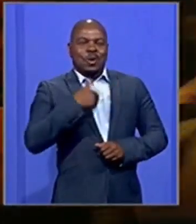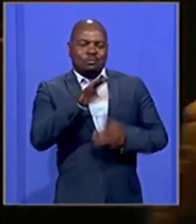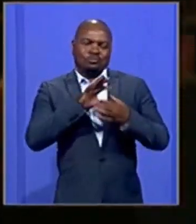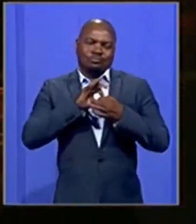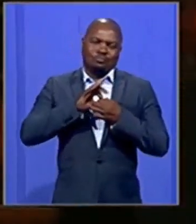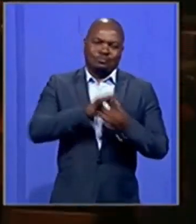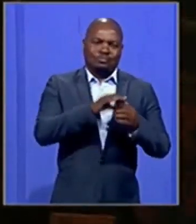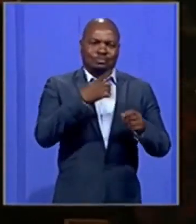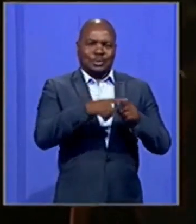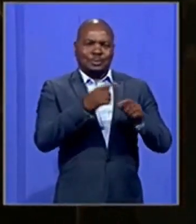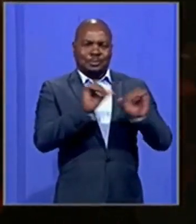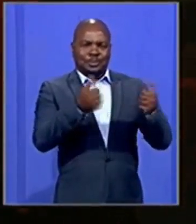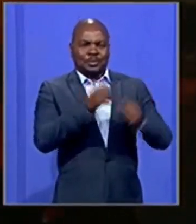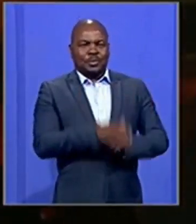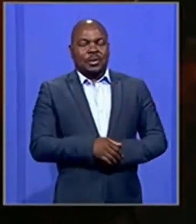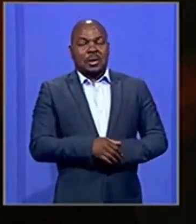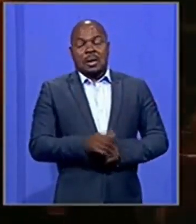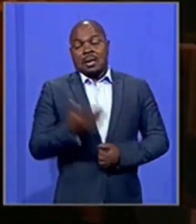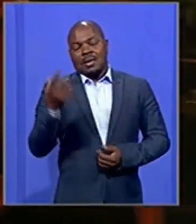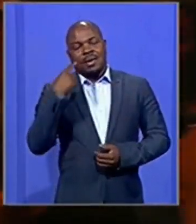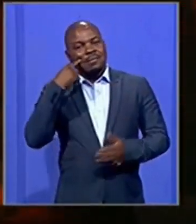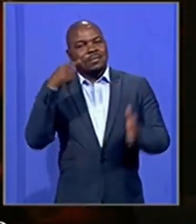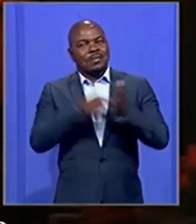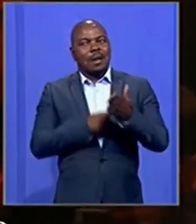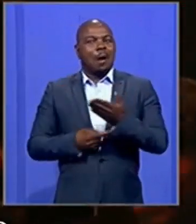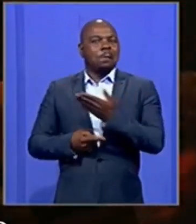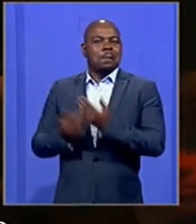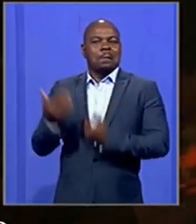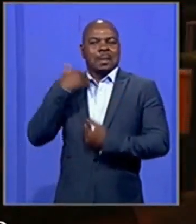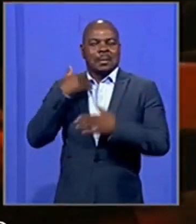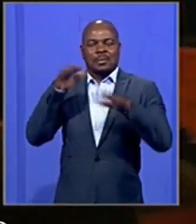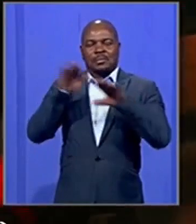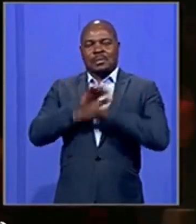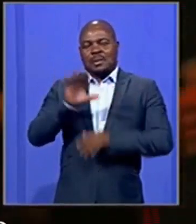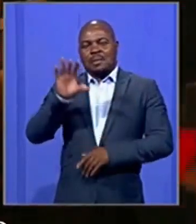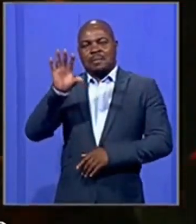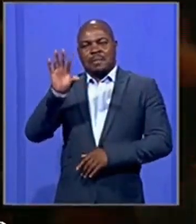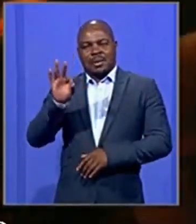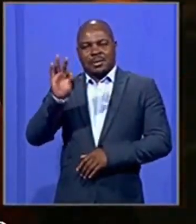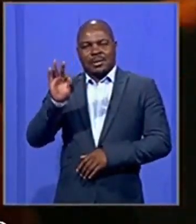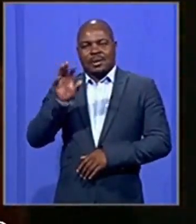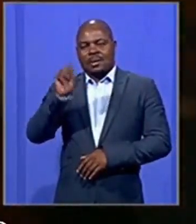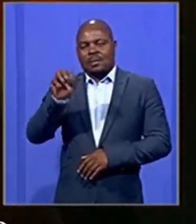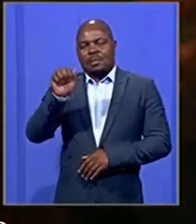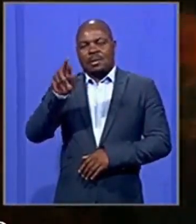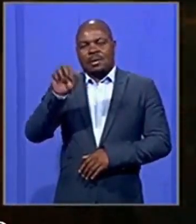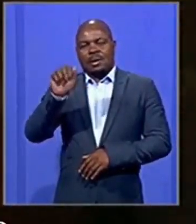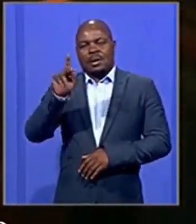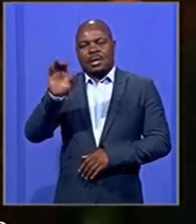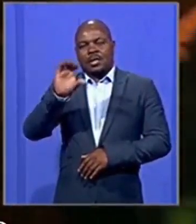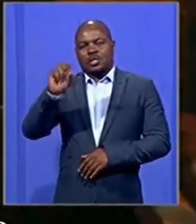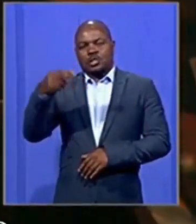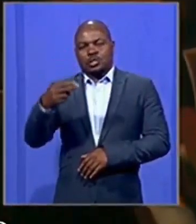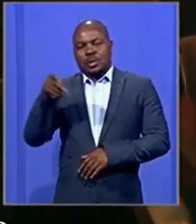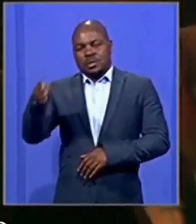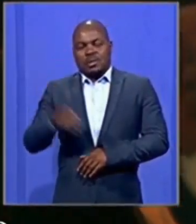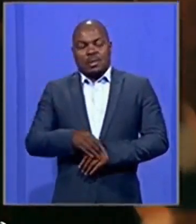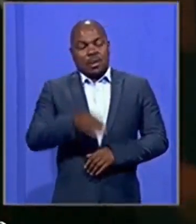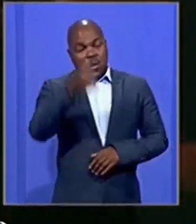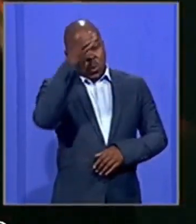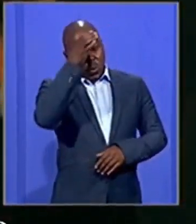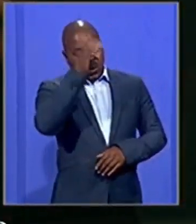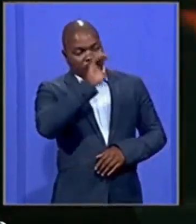ye. Seo se hlatsetšwe nakong ya ge ba hlomphya bošegong ba mošupologo ka Marrakesh. Motlhatli Desiree Ellis o thupile sefoka